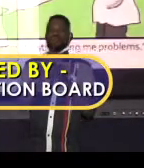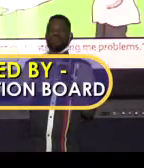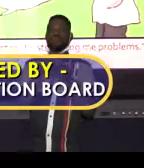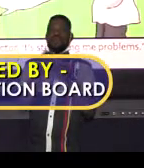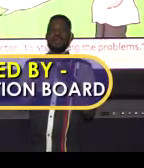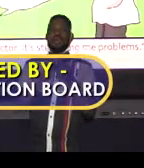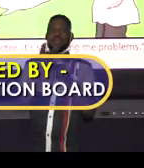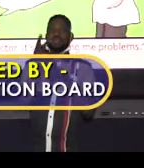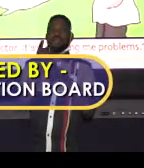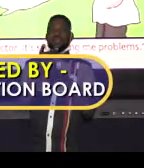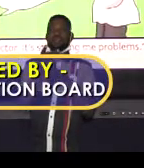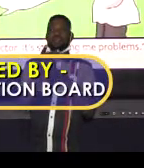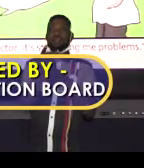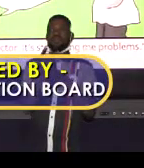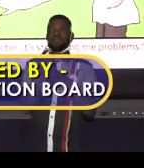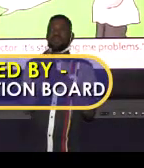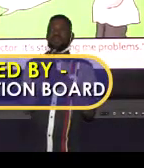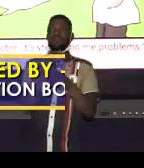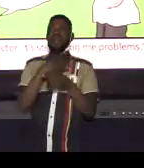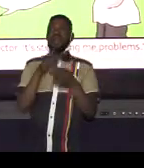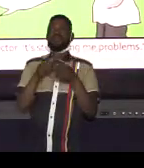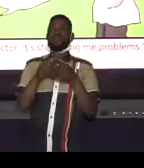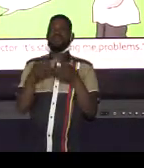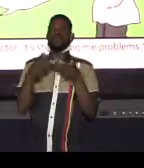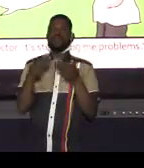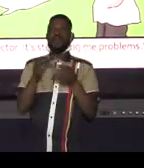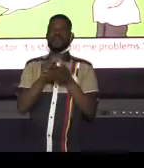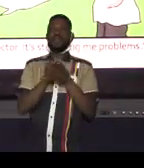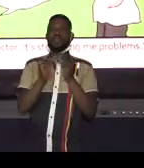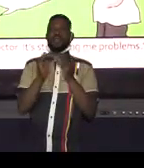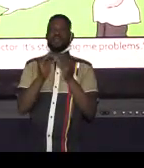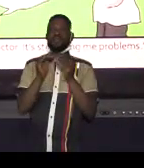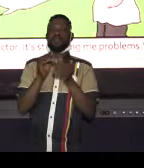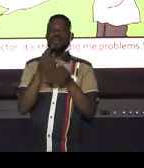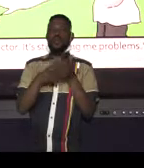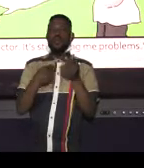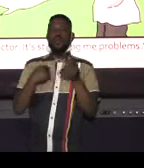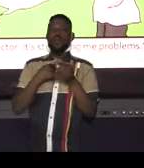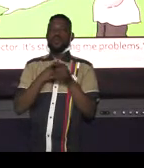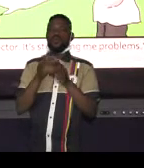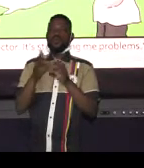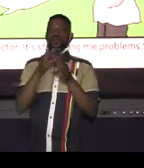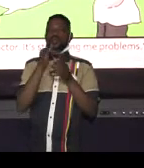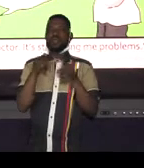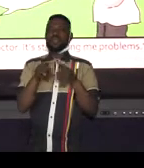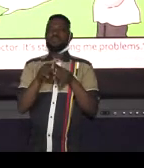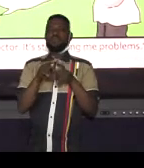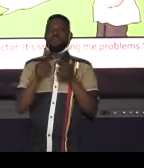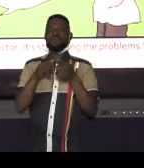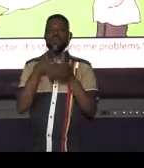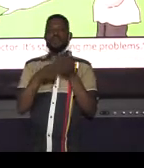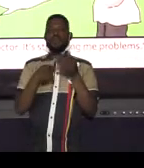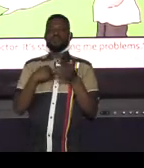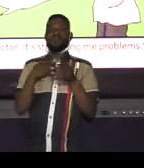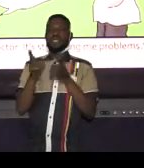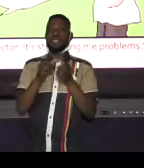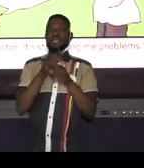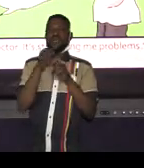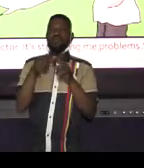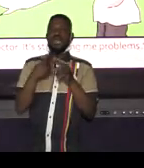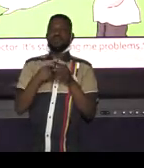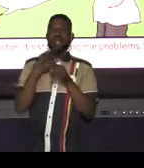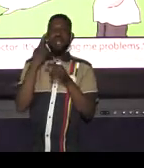see. And to solve that equation, what we do is similar to what we did when we